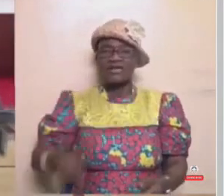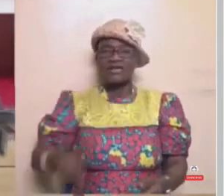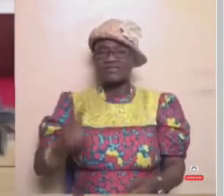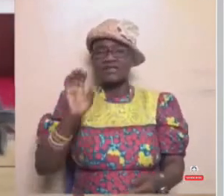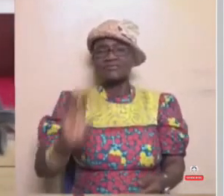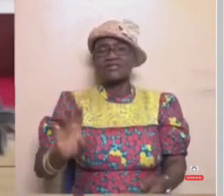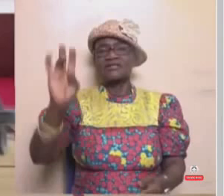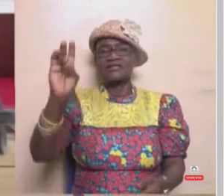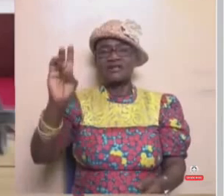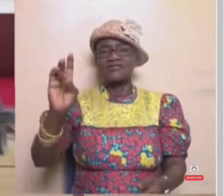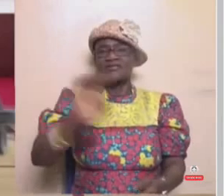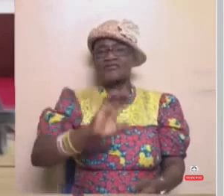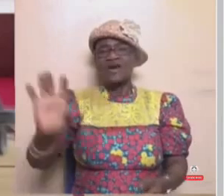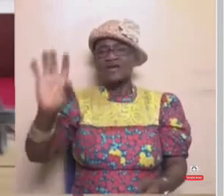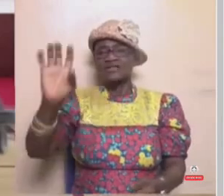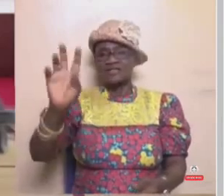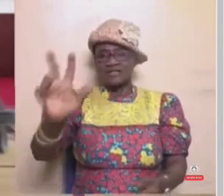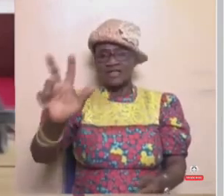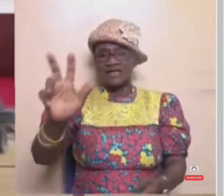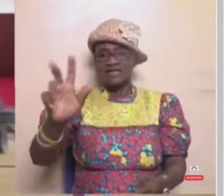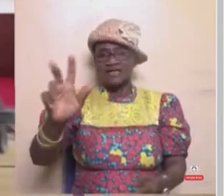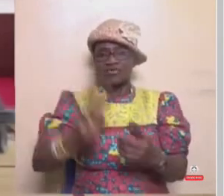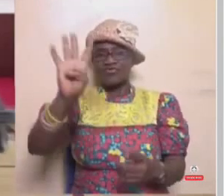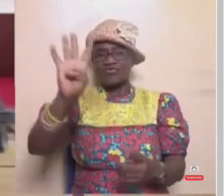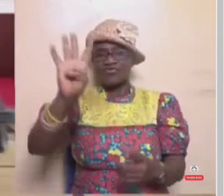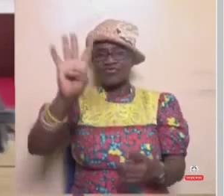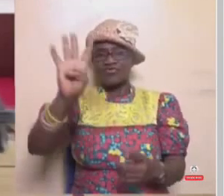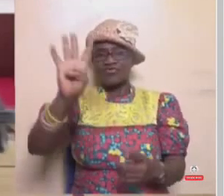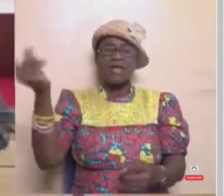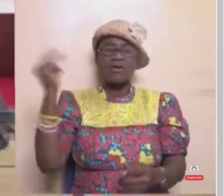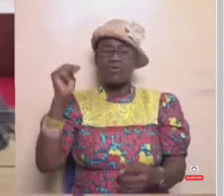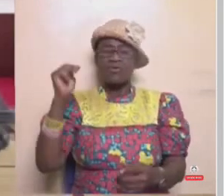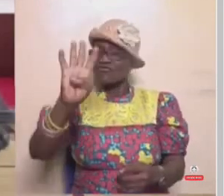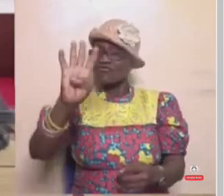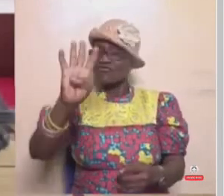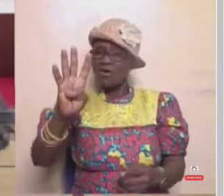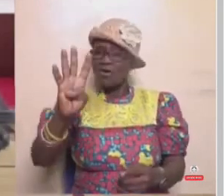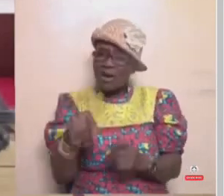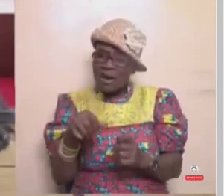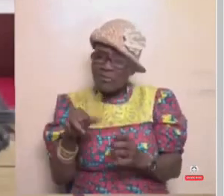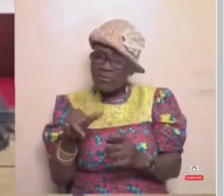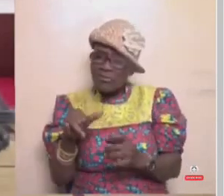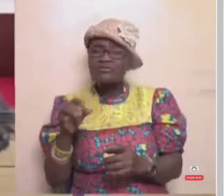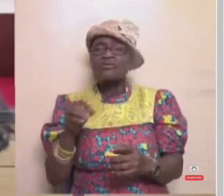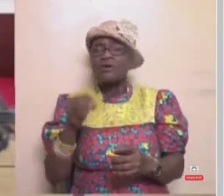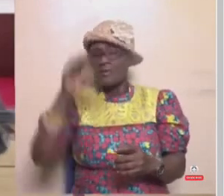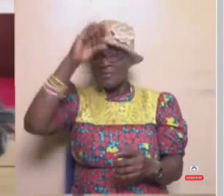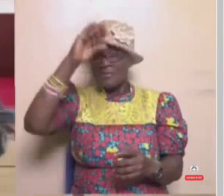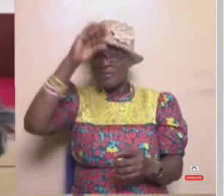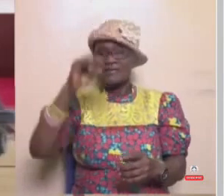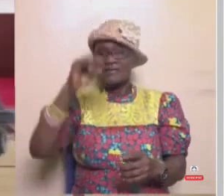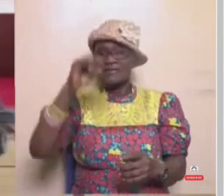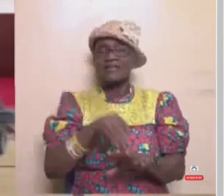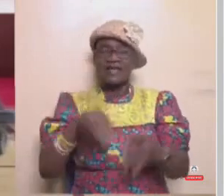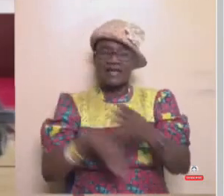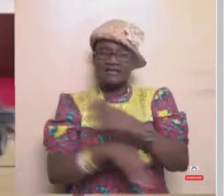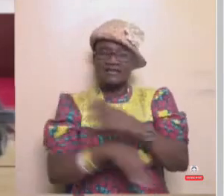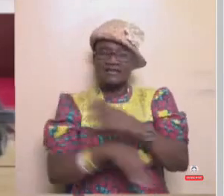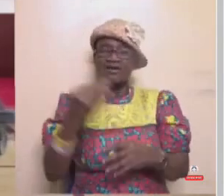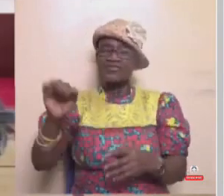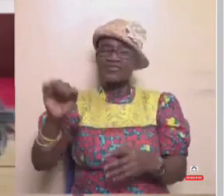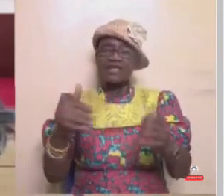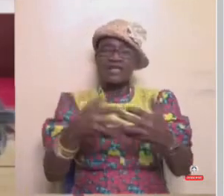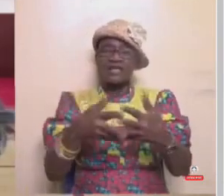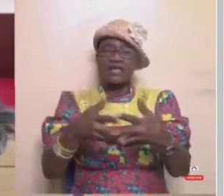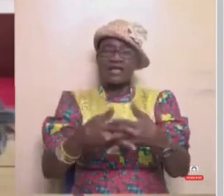beginning from verse 3. And there were four leprous men at the entry in of the gate. And they